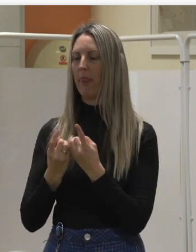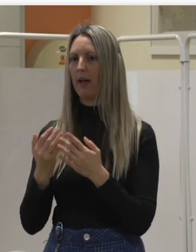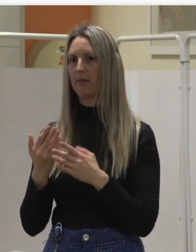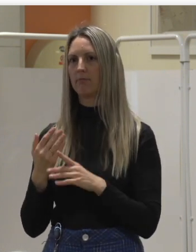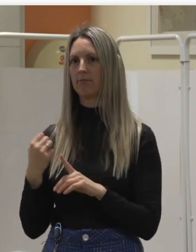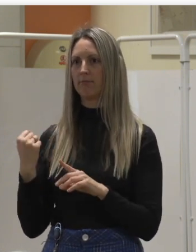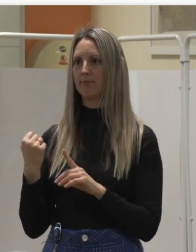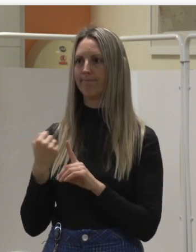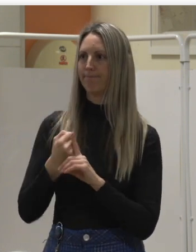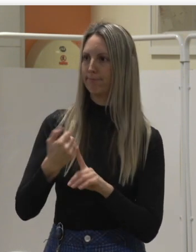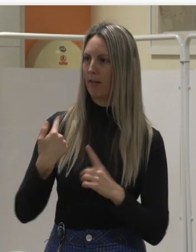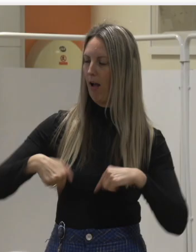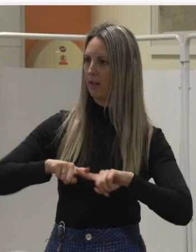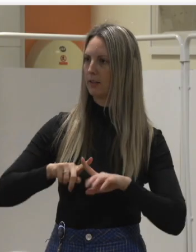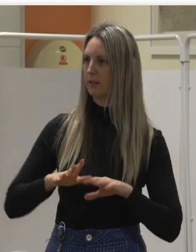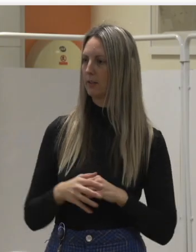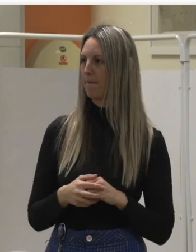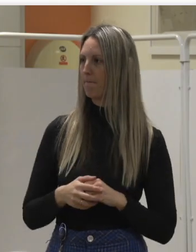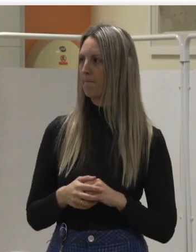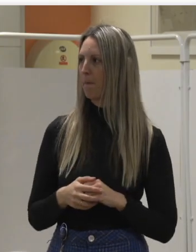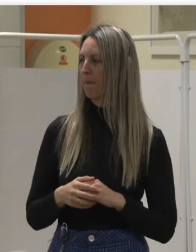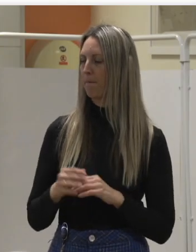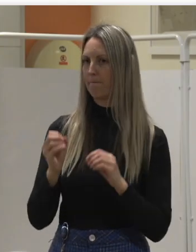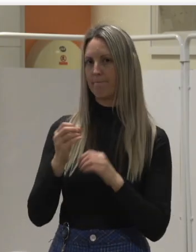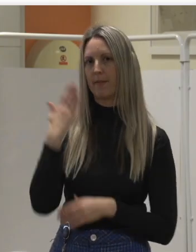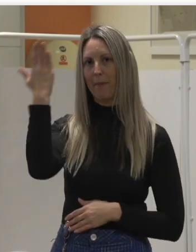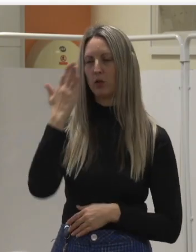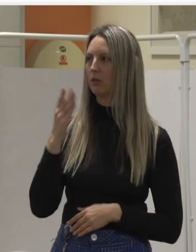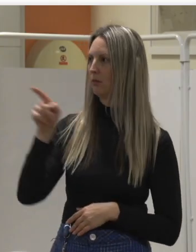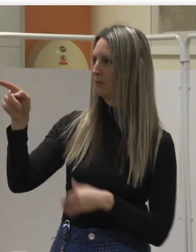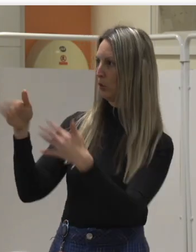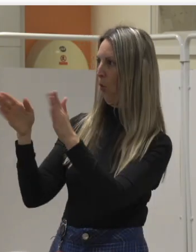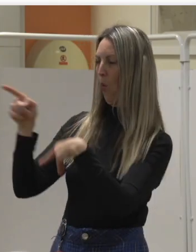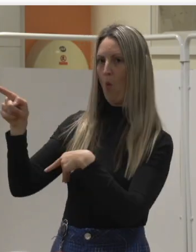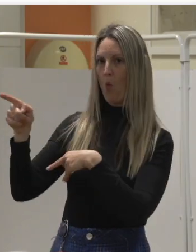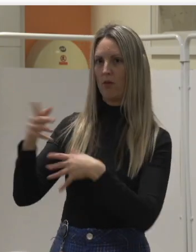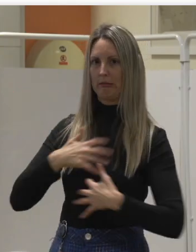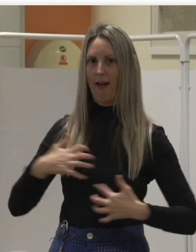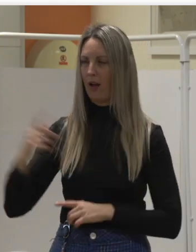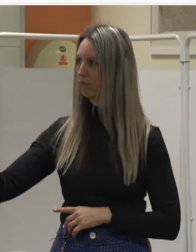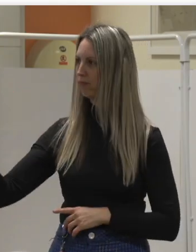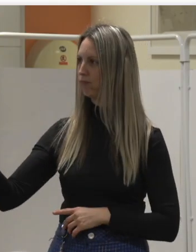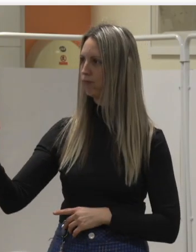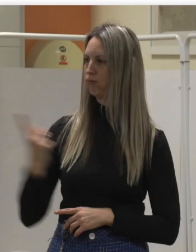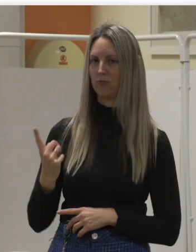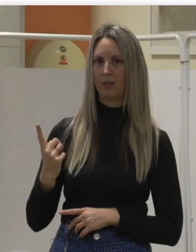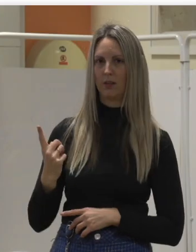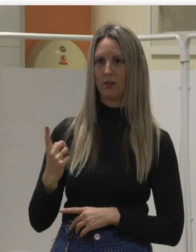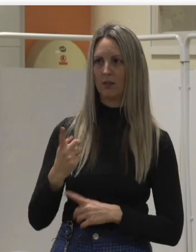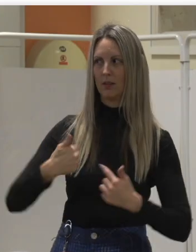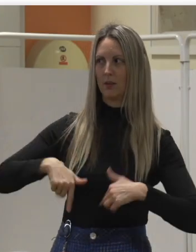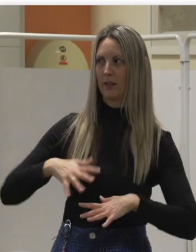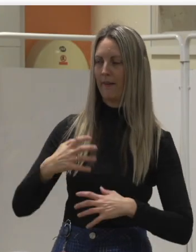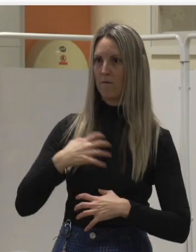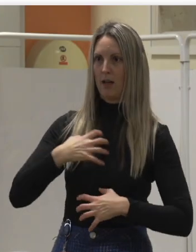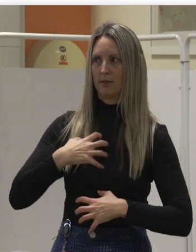to. So suppose if we imagine that a tiger walks through this door. So we will have a